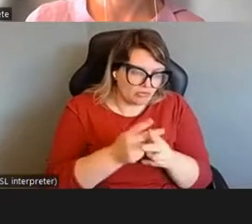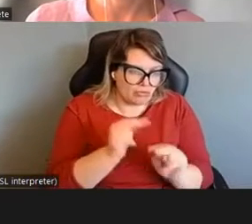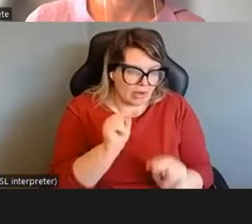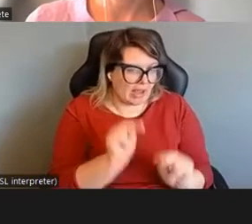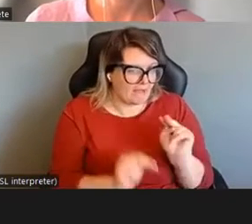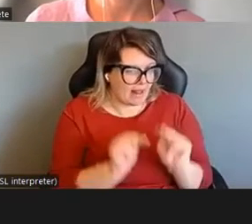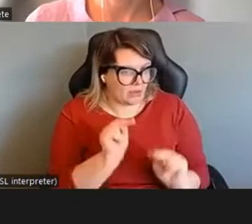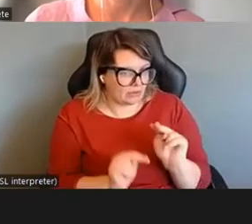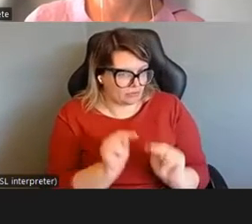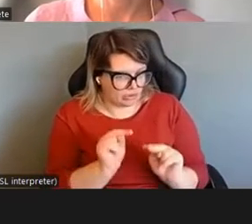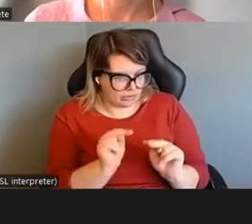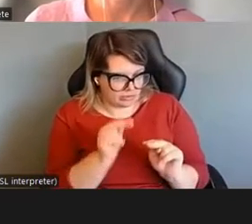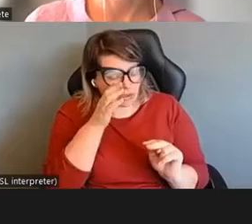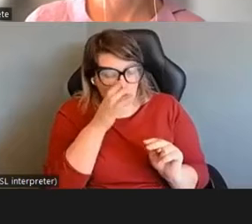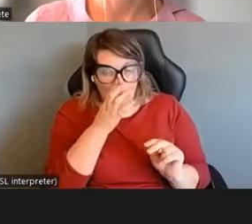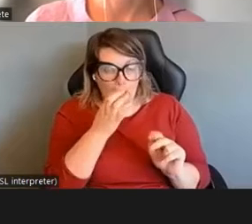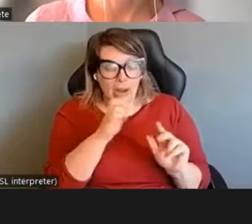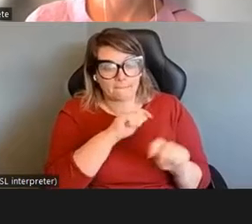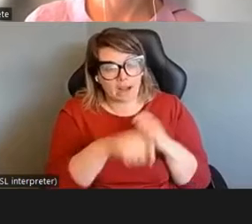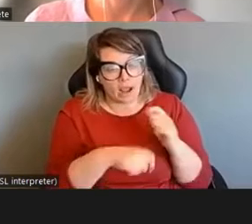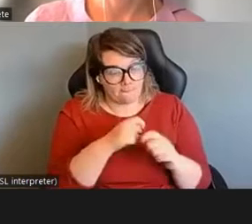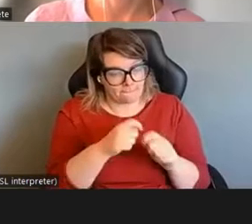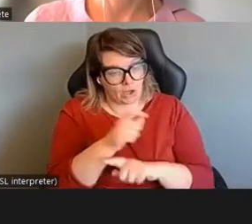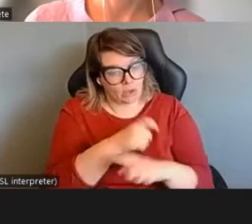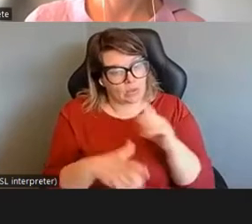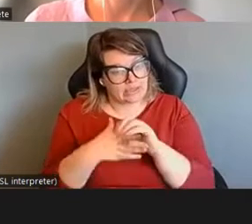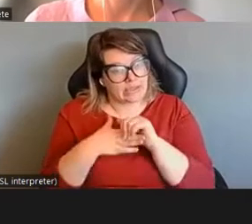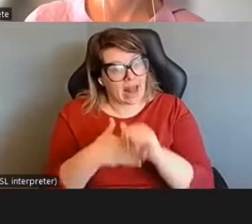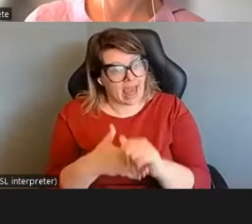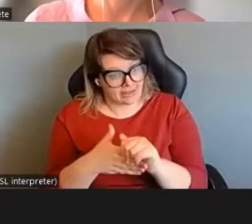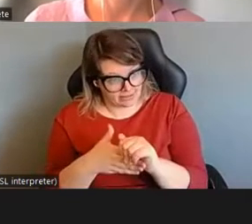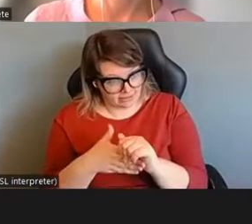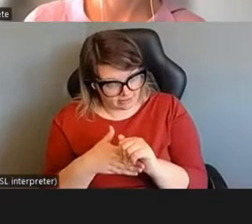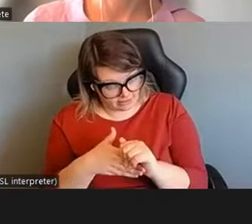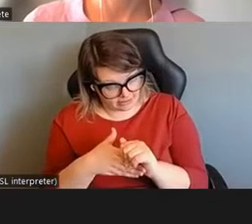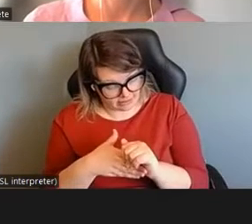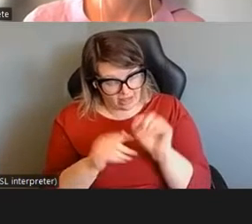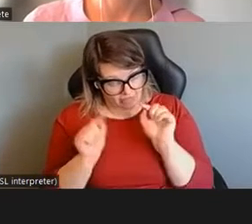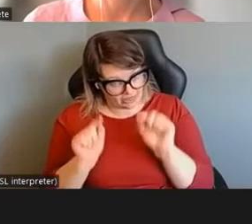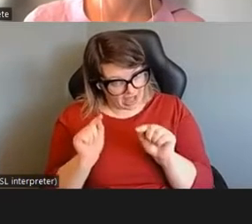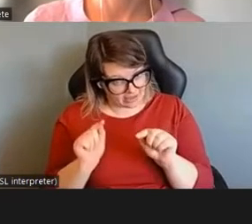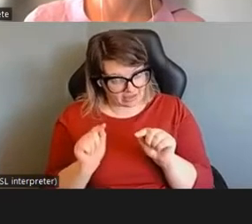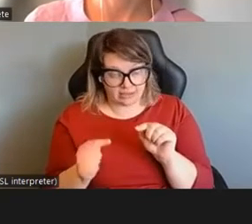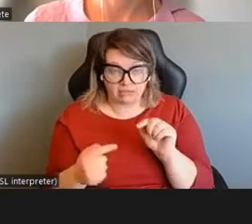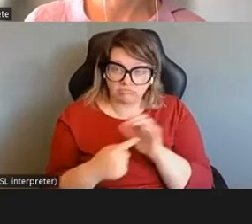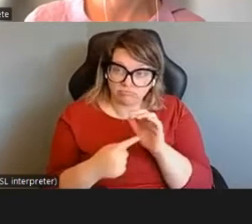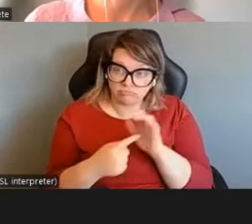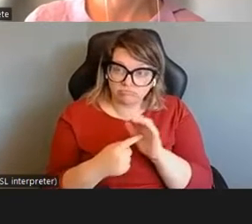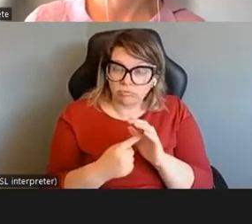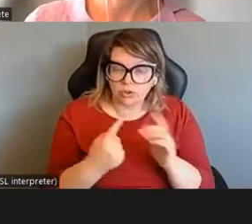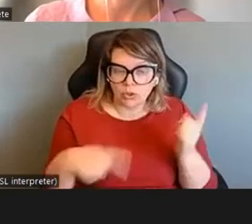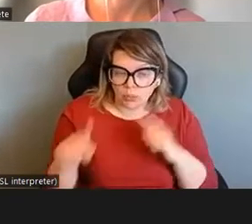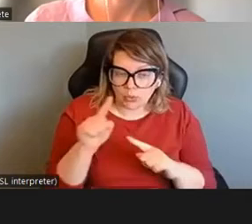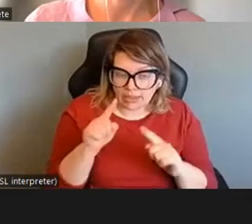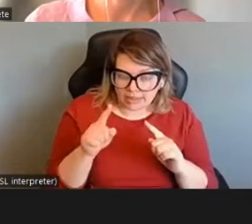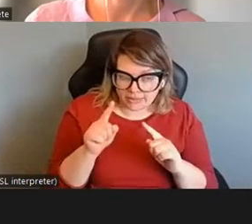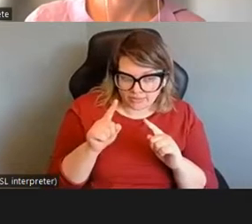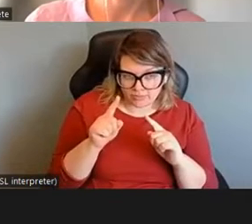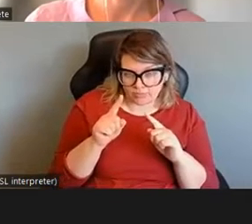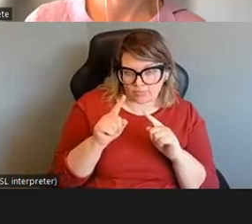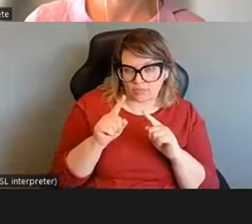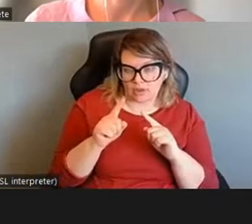becomes community-led. And Renan is our field practitioners that supporting